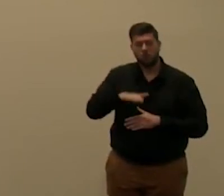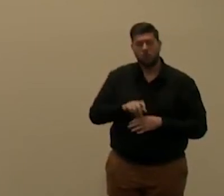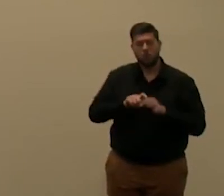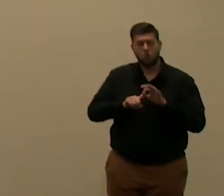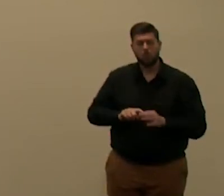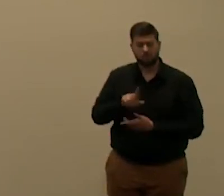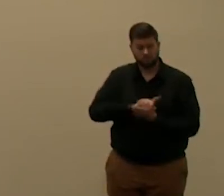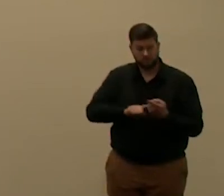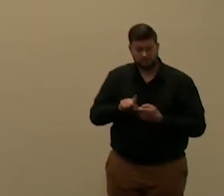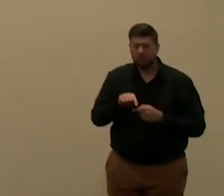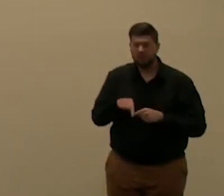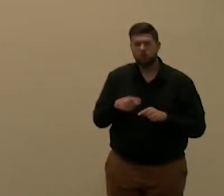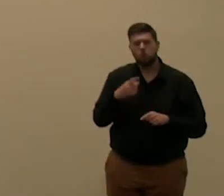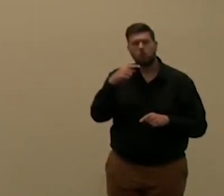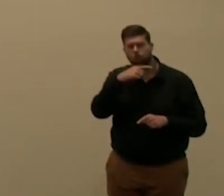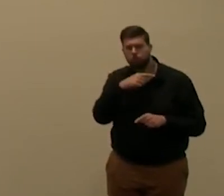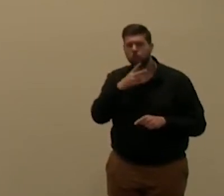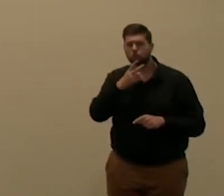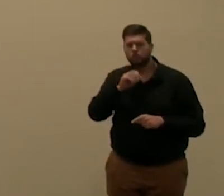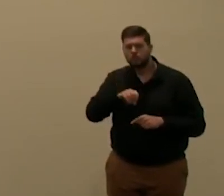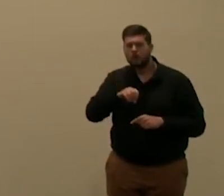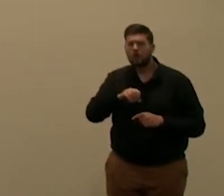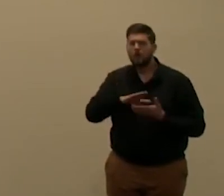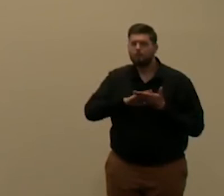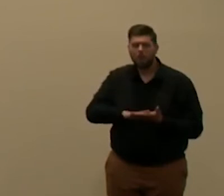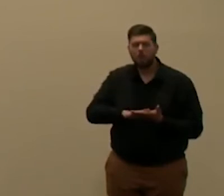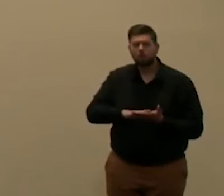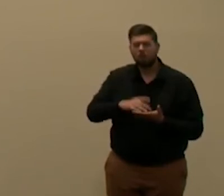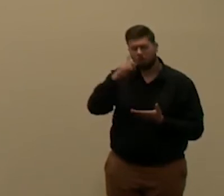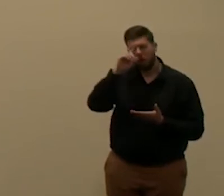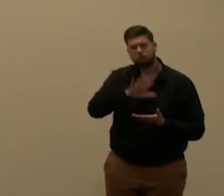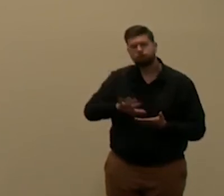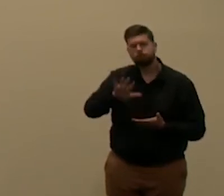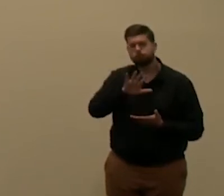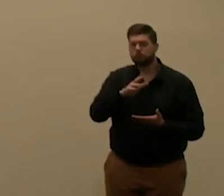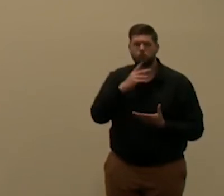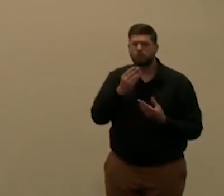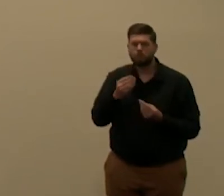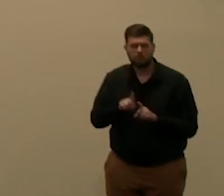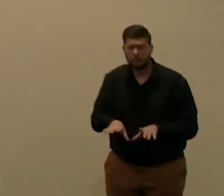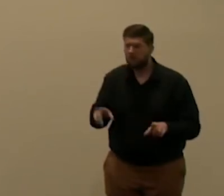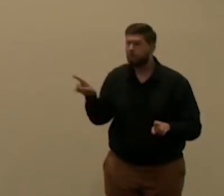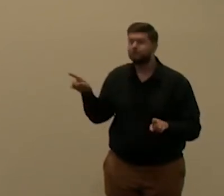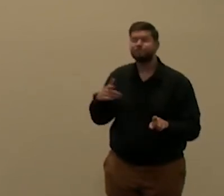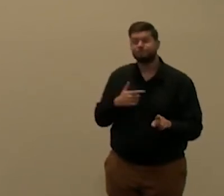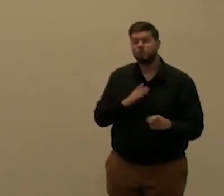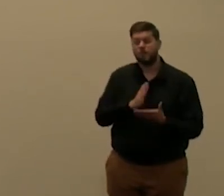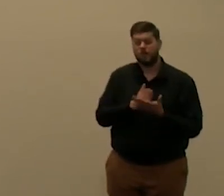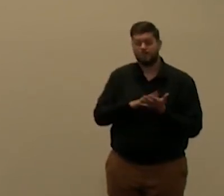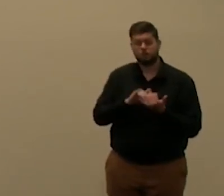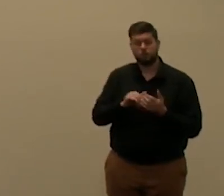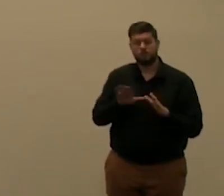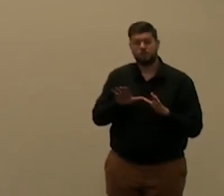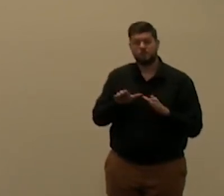that's 120 million, I guess, or something like that. So yeah, that's a Microsoft slide. Maybe it